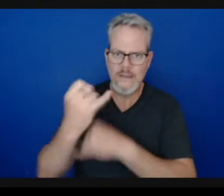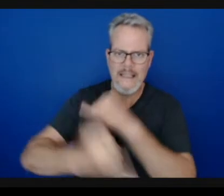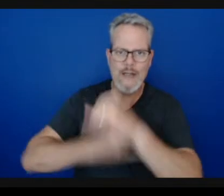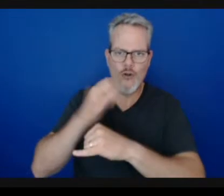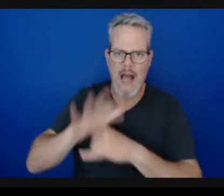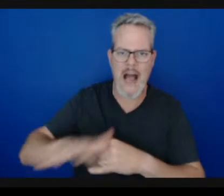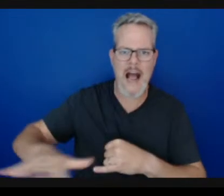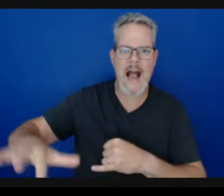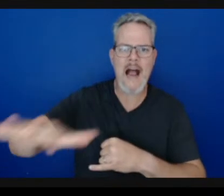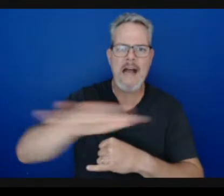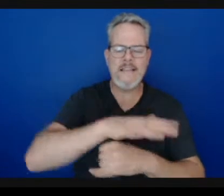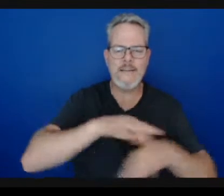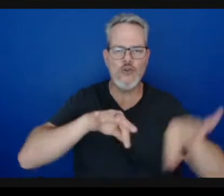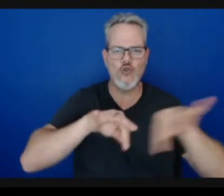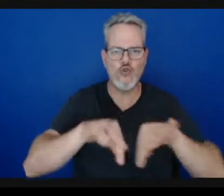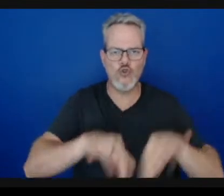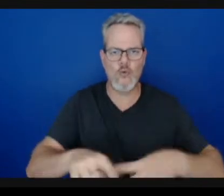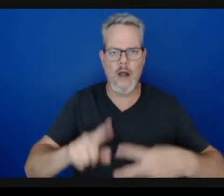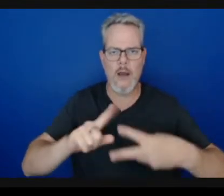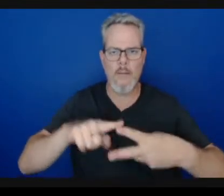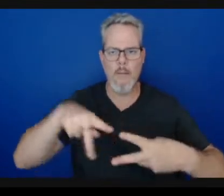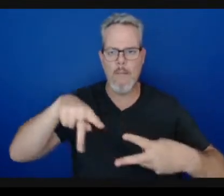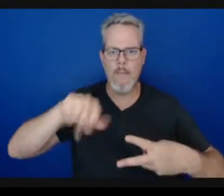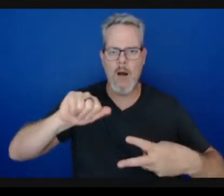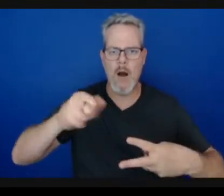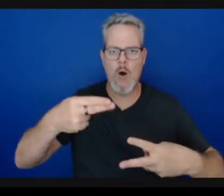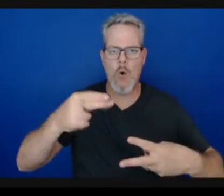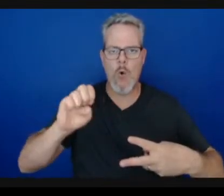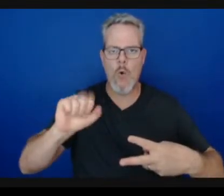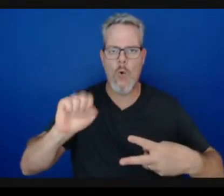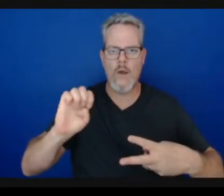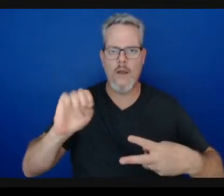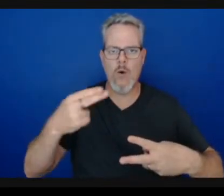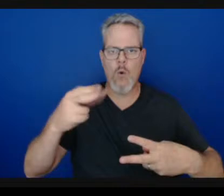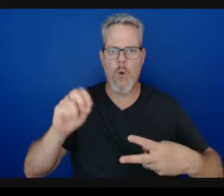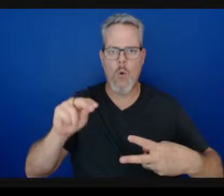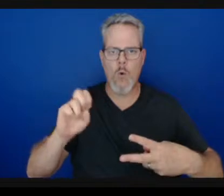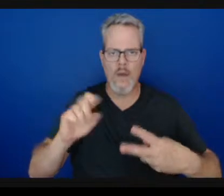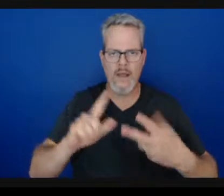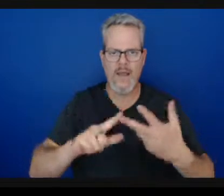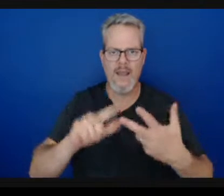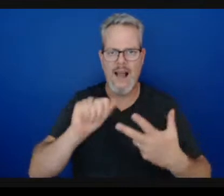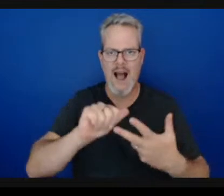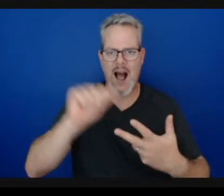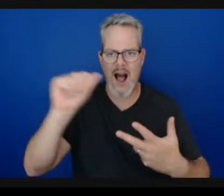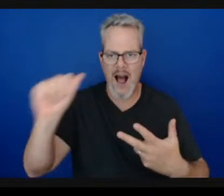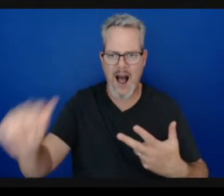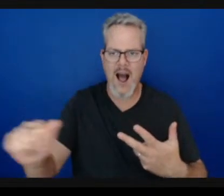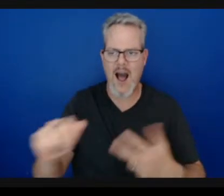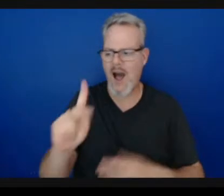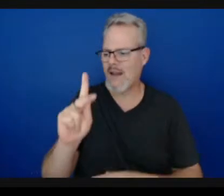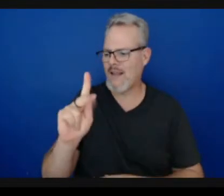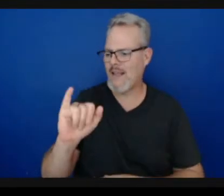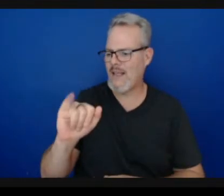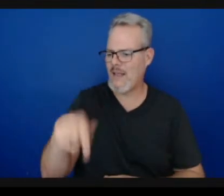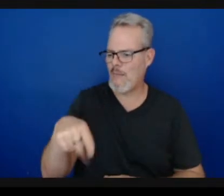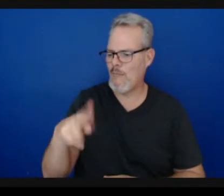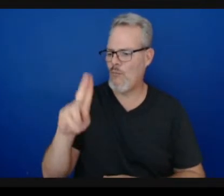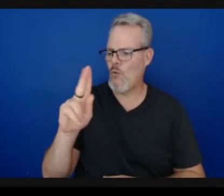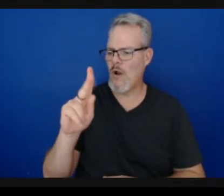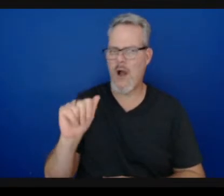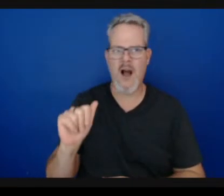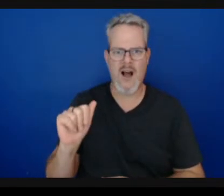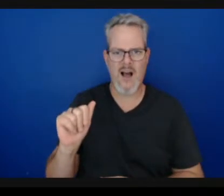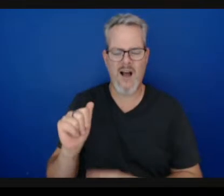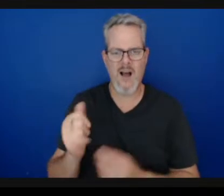pahoihoi, like a'a, more landforms, kipuka, right? And beyond that, not